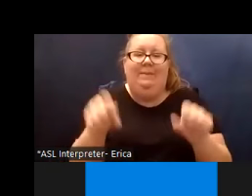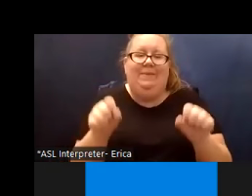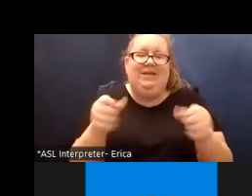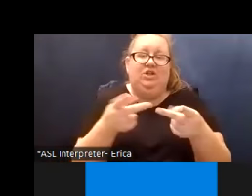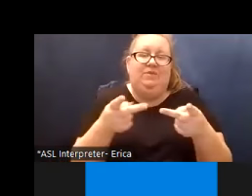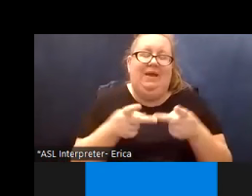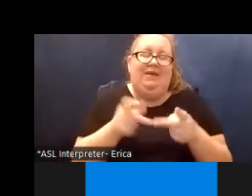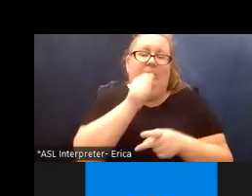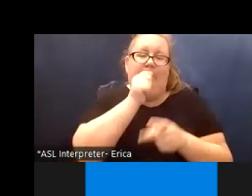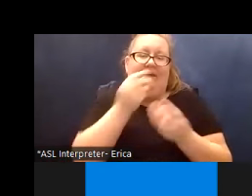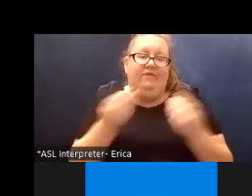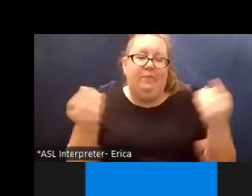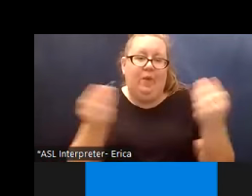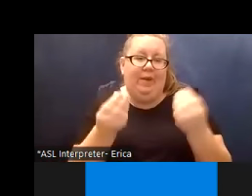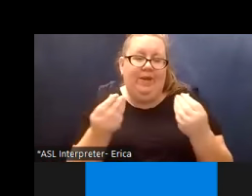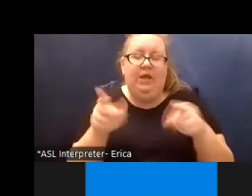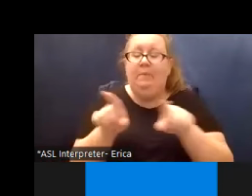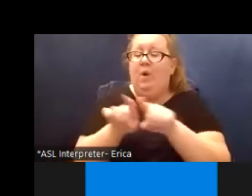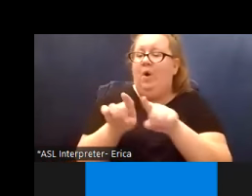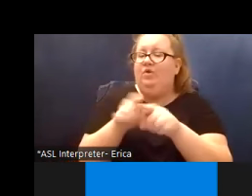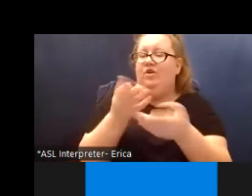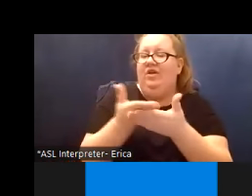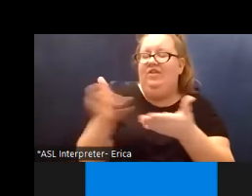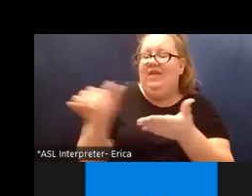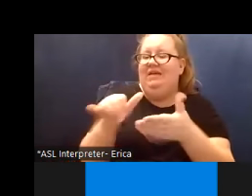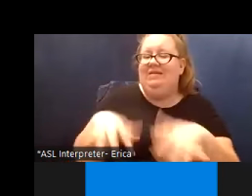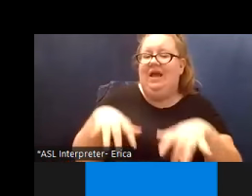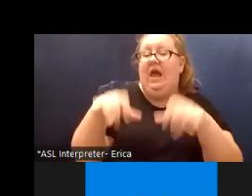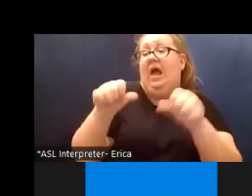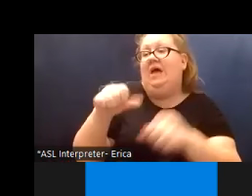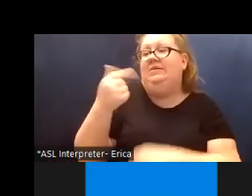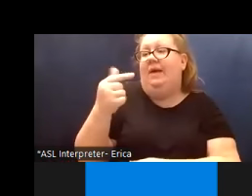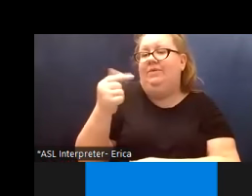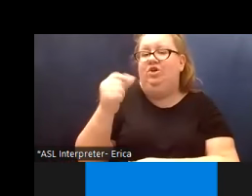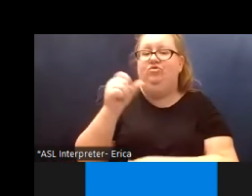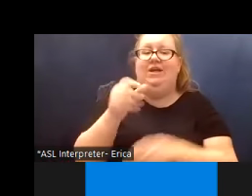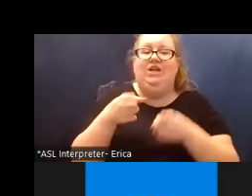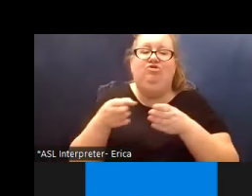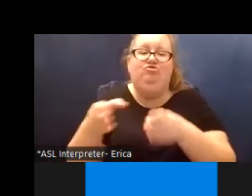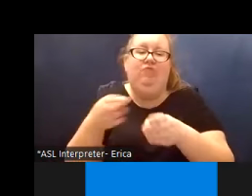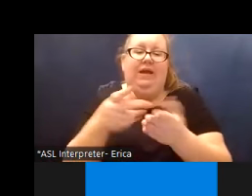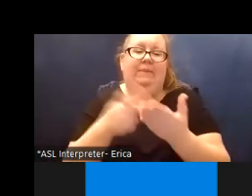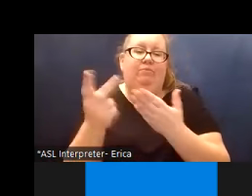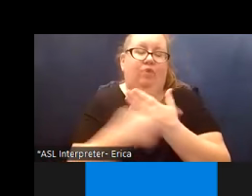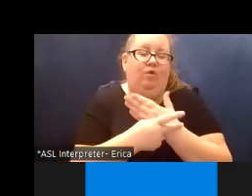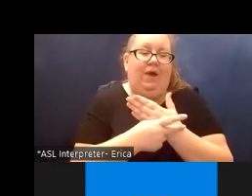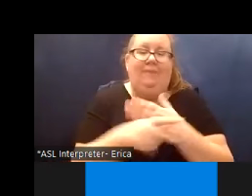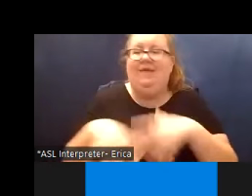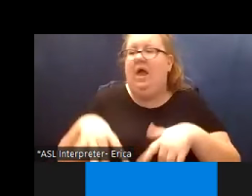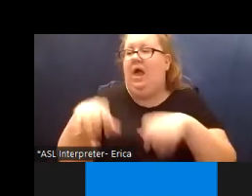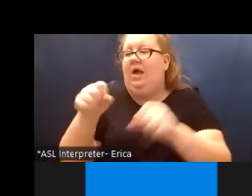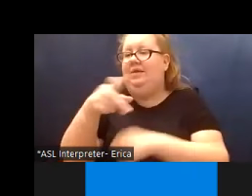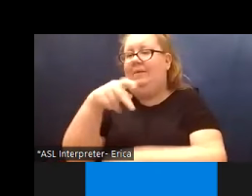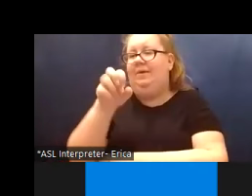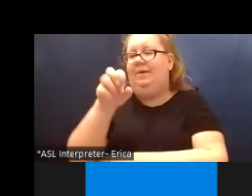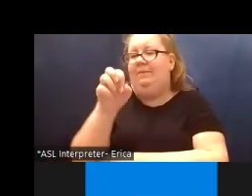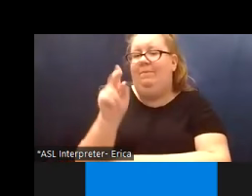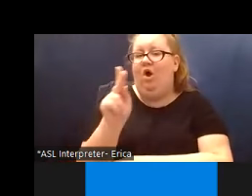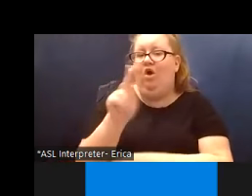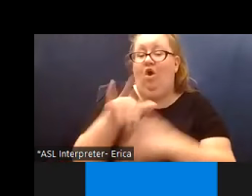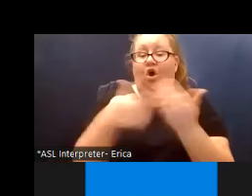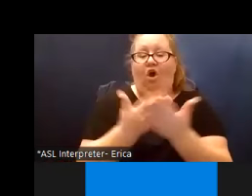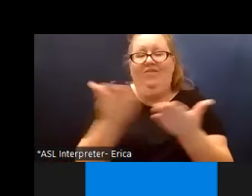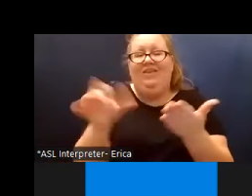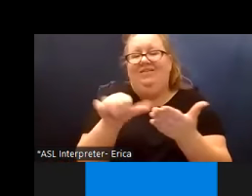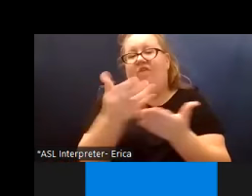But also there are things like adopt a green street programs, adopt a park, all of these other things that we begin to open up